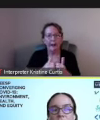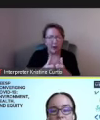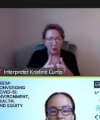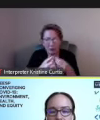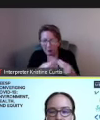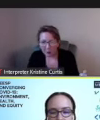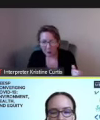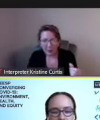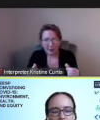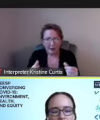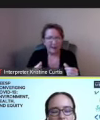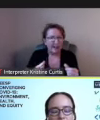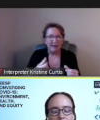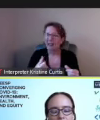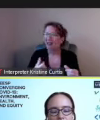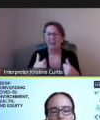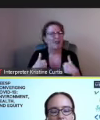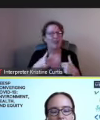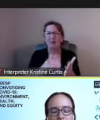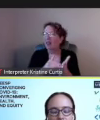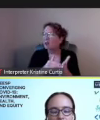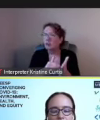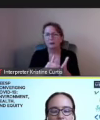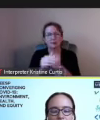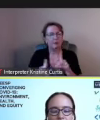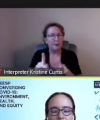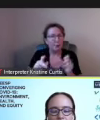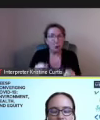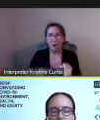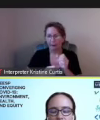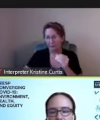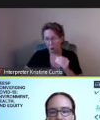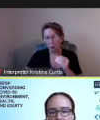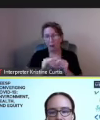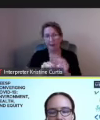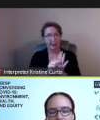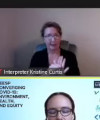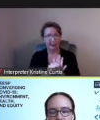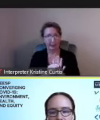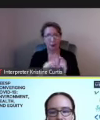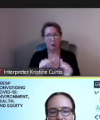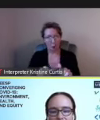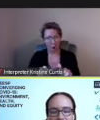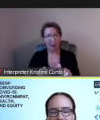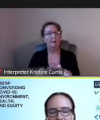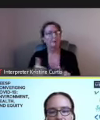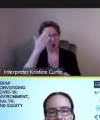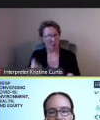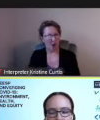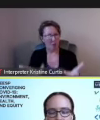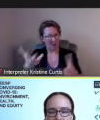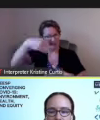serve hundreds, thousands of people, and you can filter the sample and quantify the virus over time. There are, of